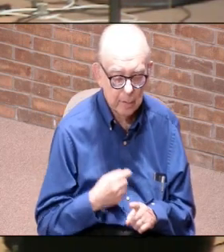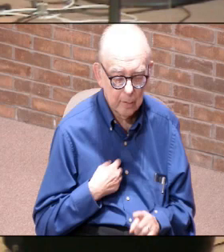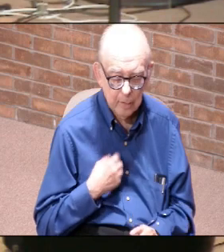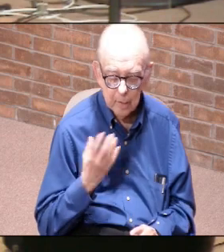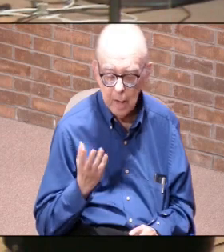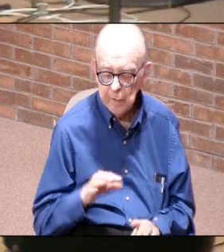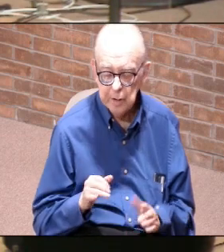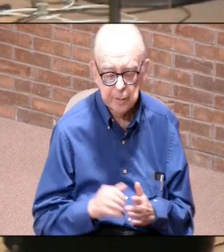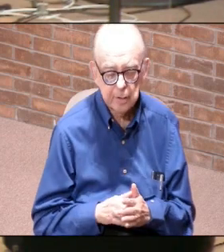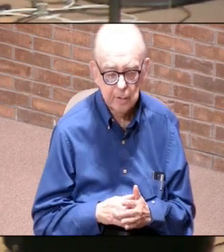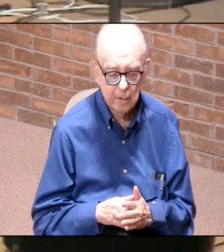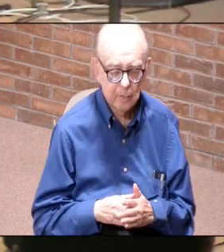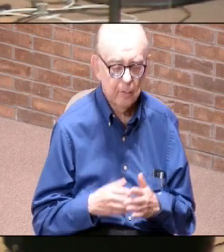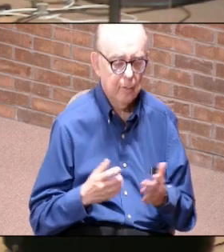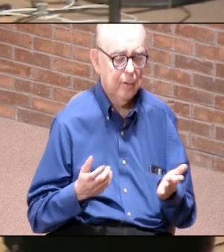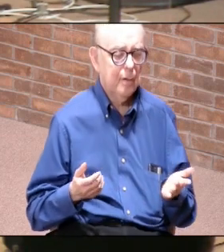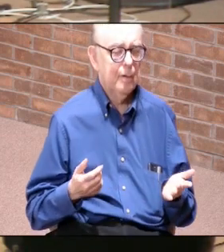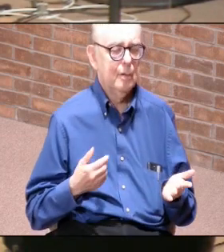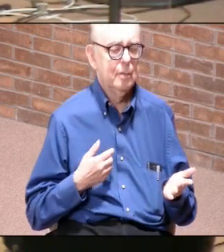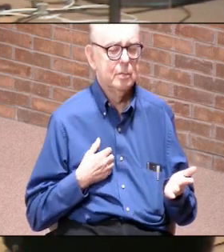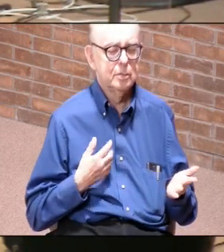would have never have done that.